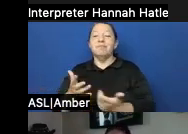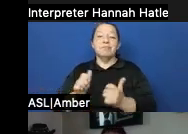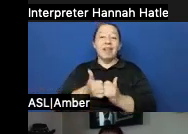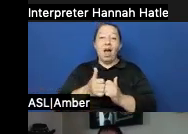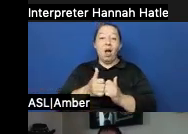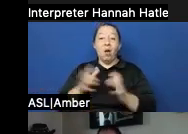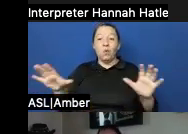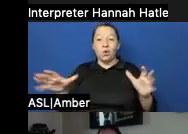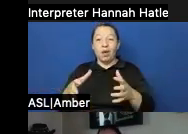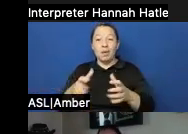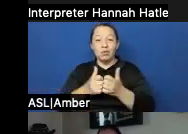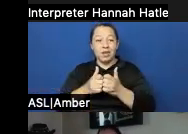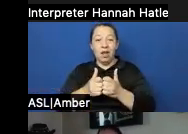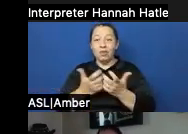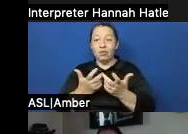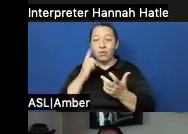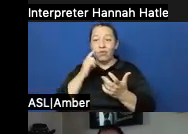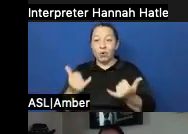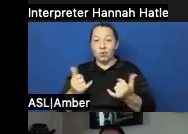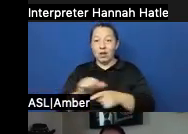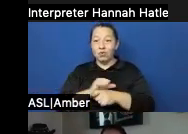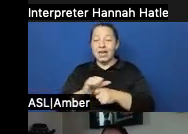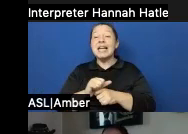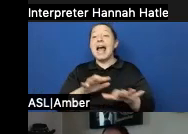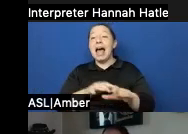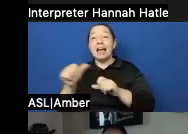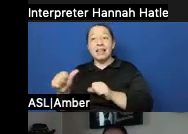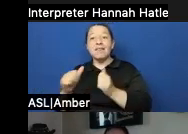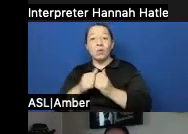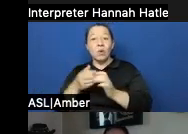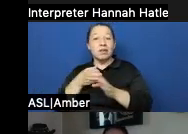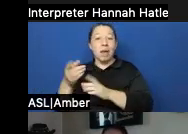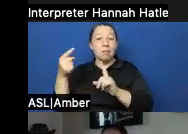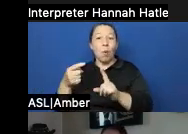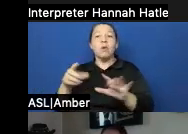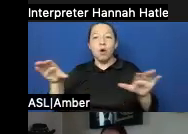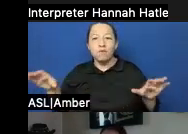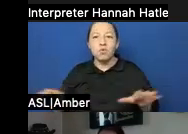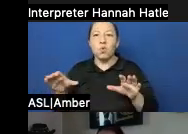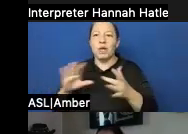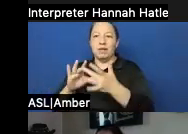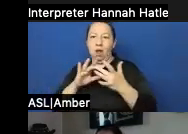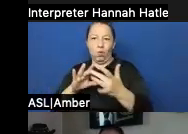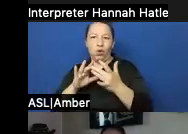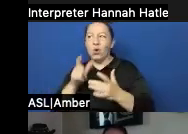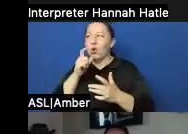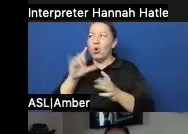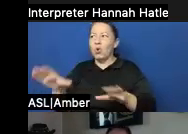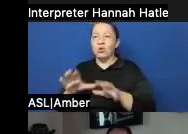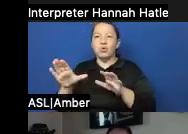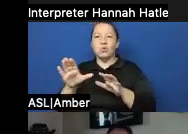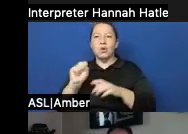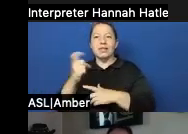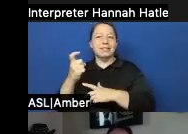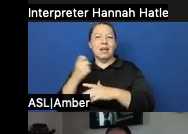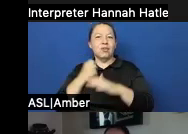and leaving with a big takeaway to do the networking? Who's doing sex trafficking in their dual SATV